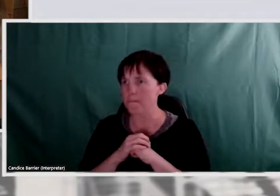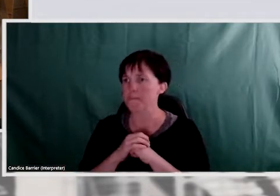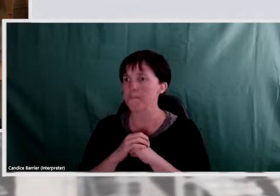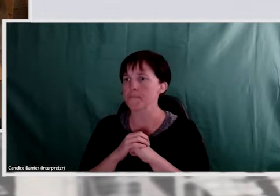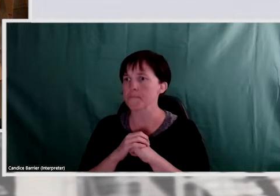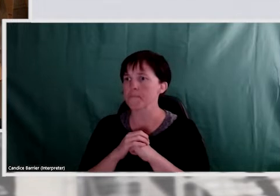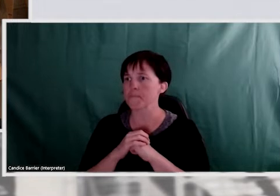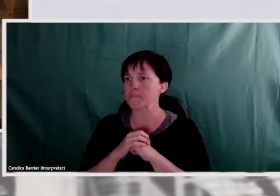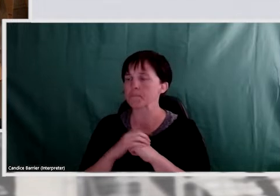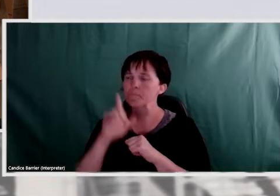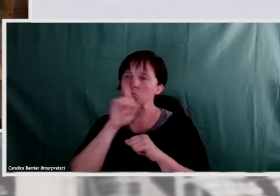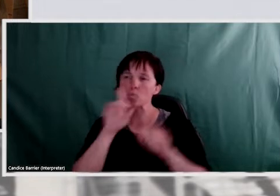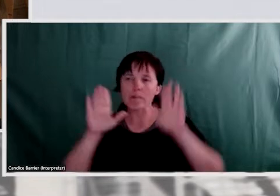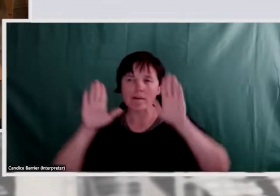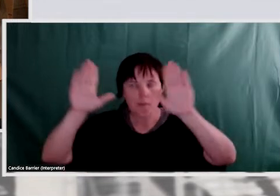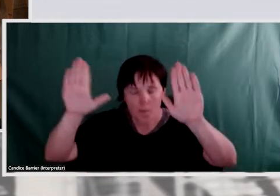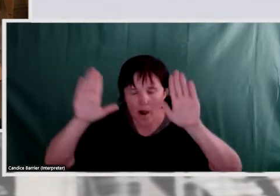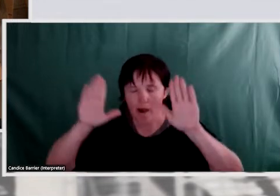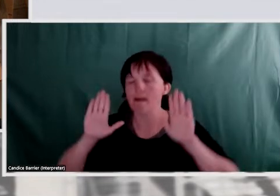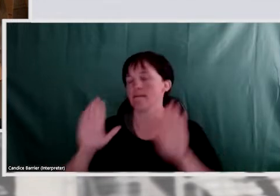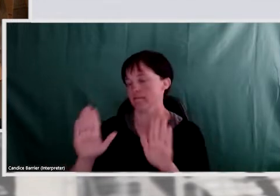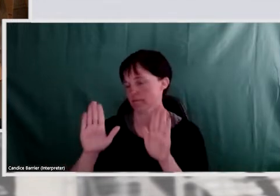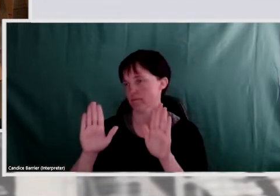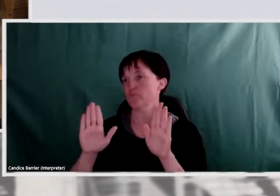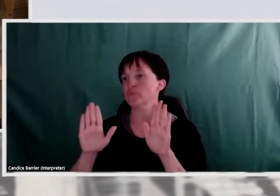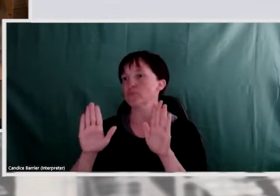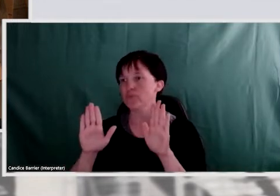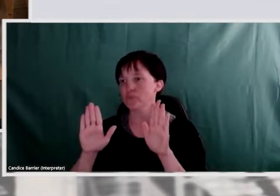really wonderful